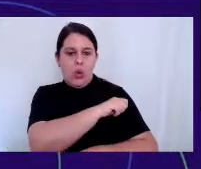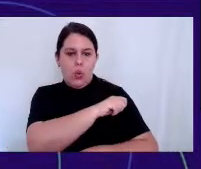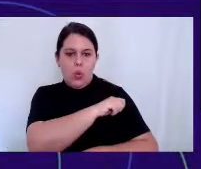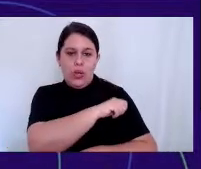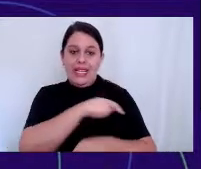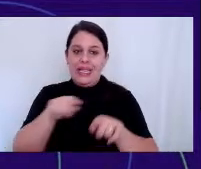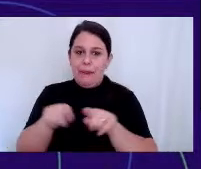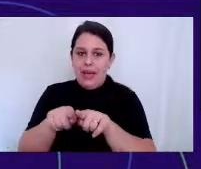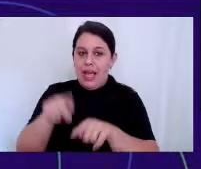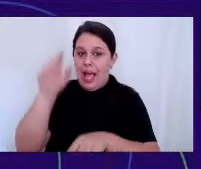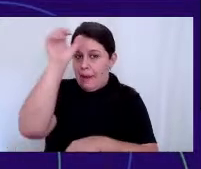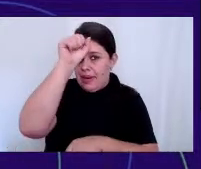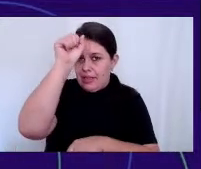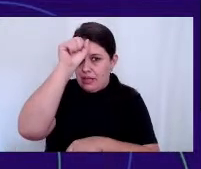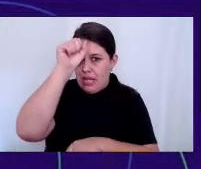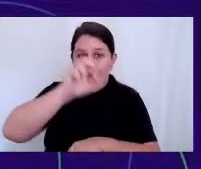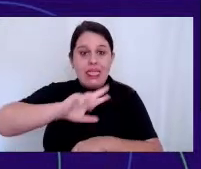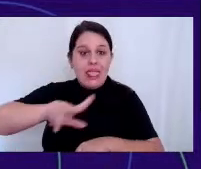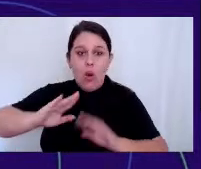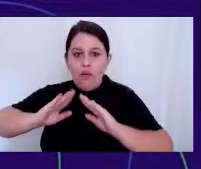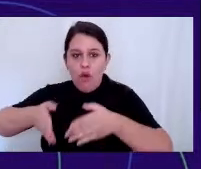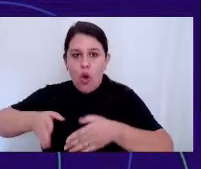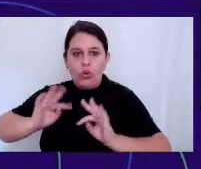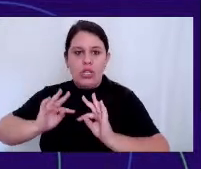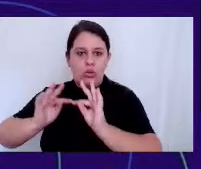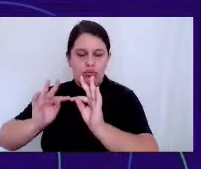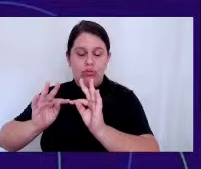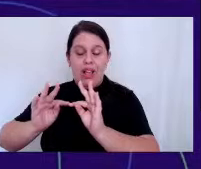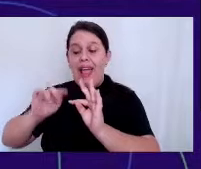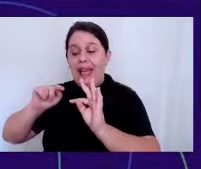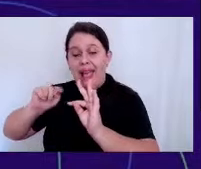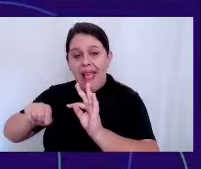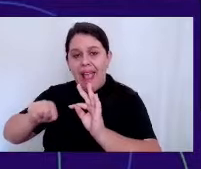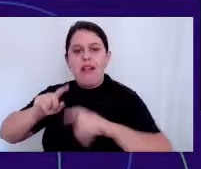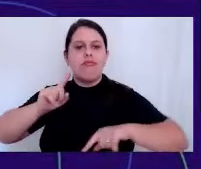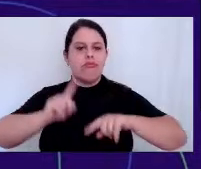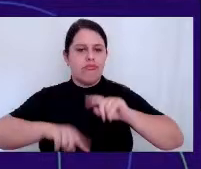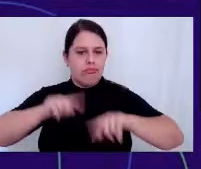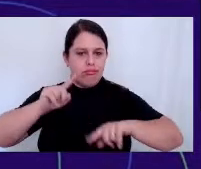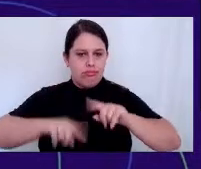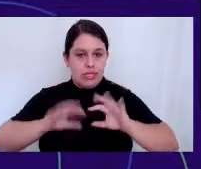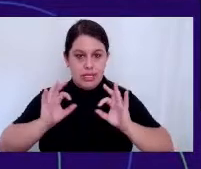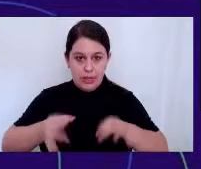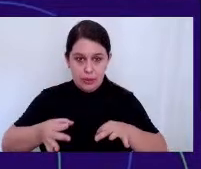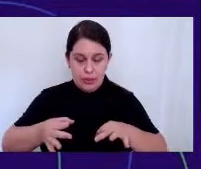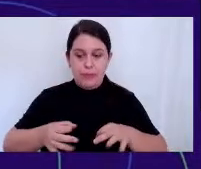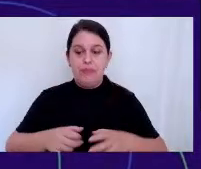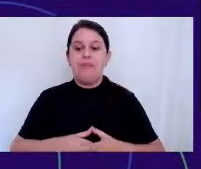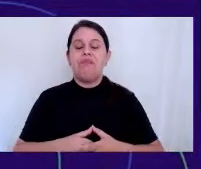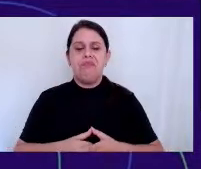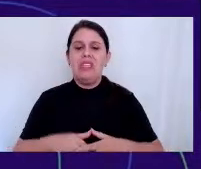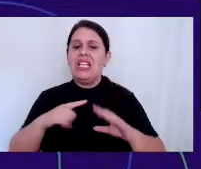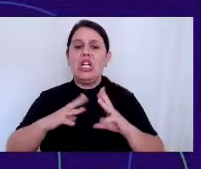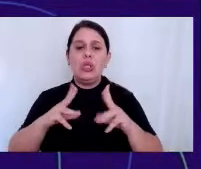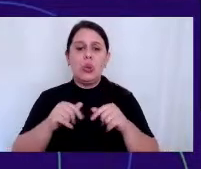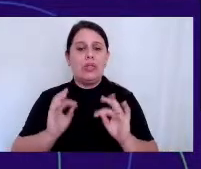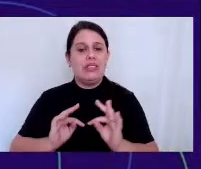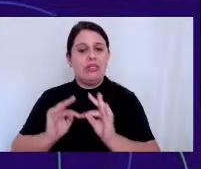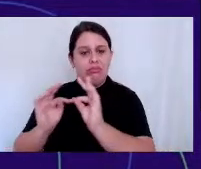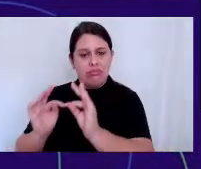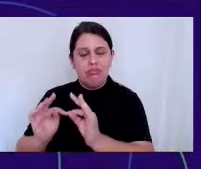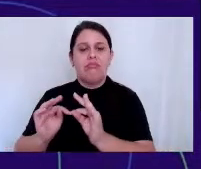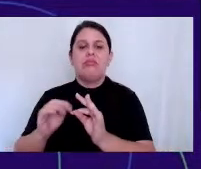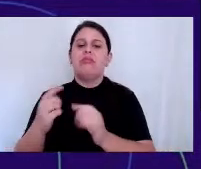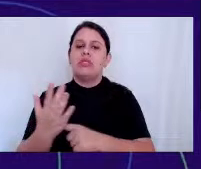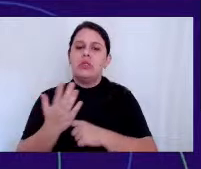just the tool. Yeah, we have all these technologies. These are the tools. And every time there's a new tool,